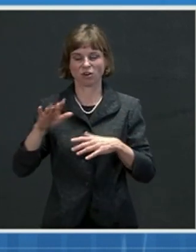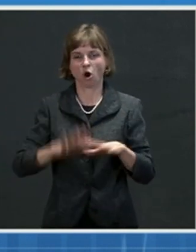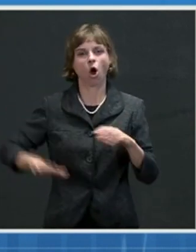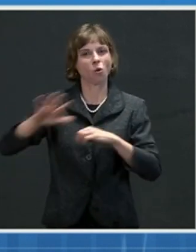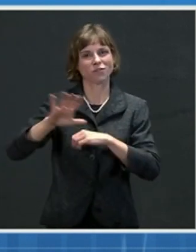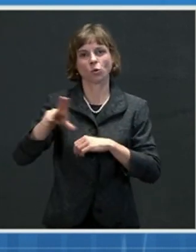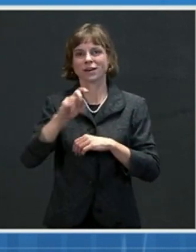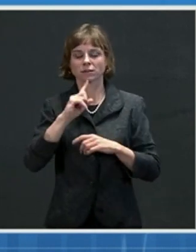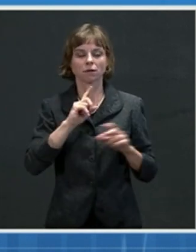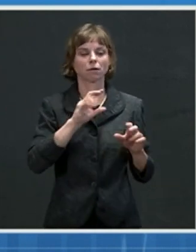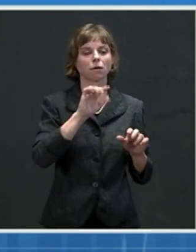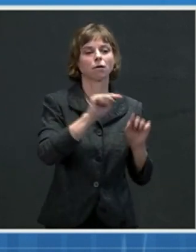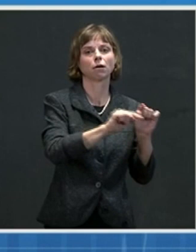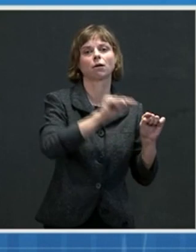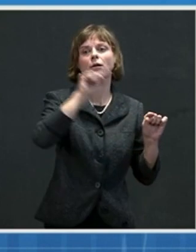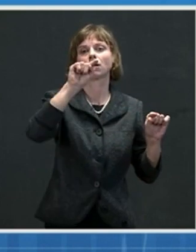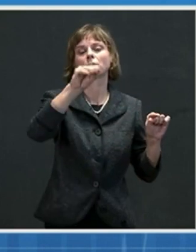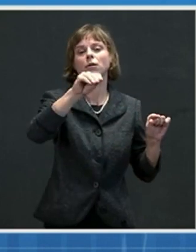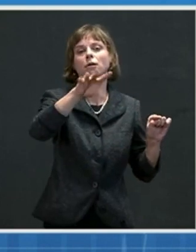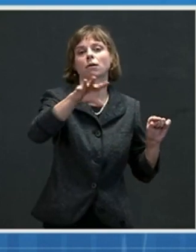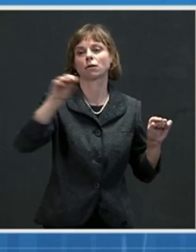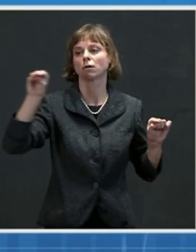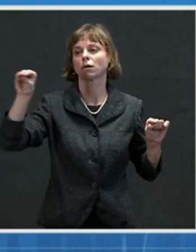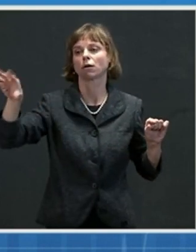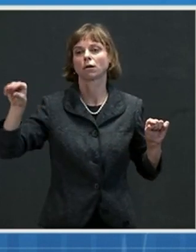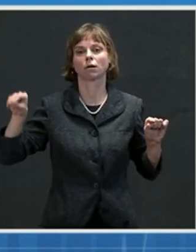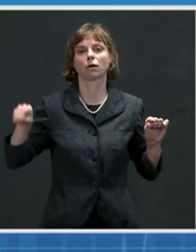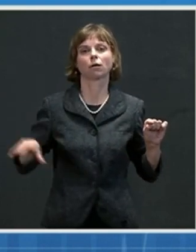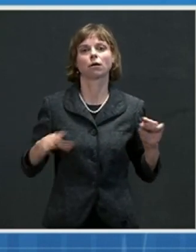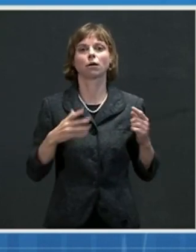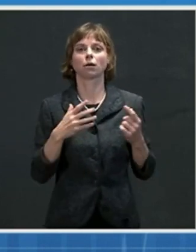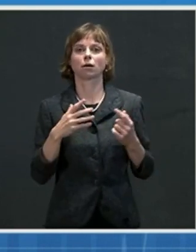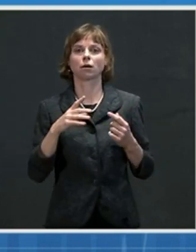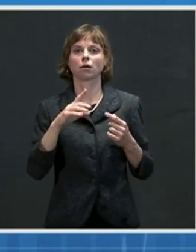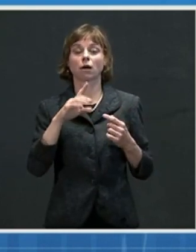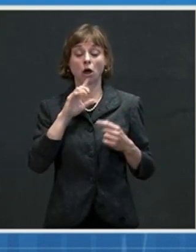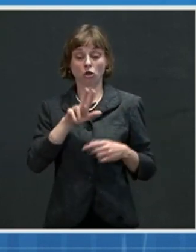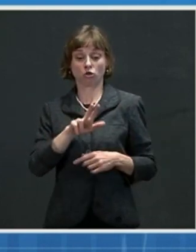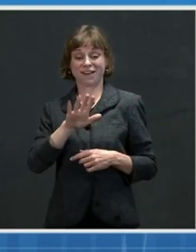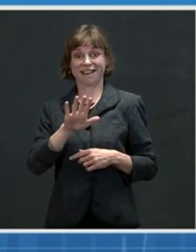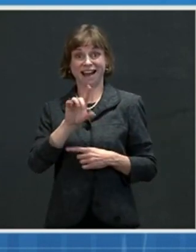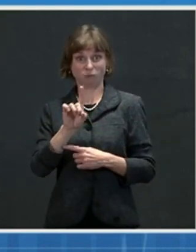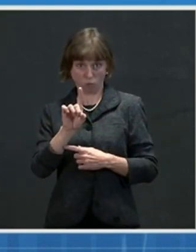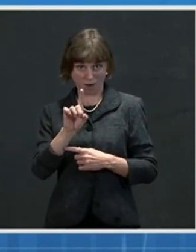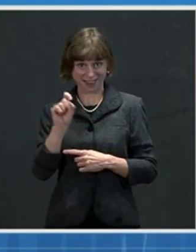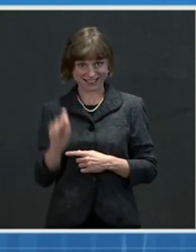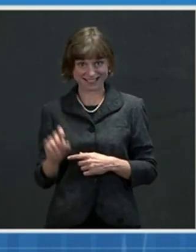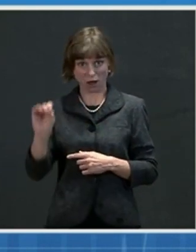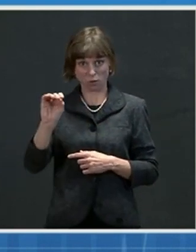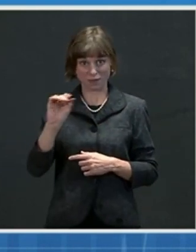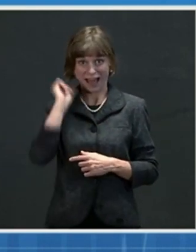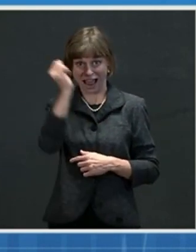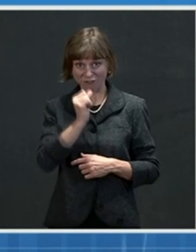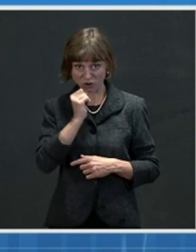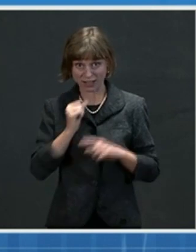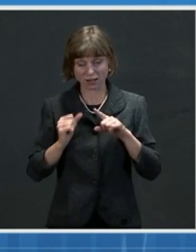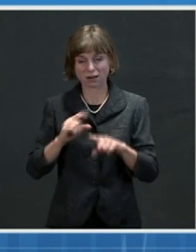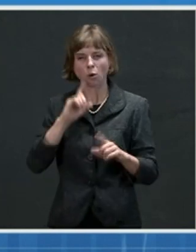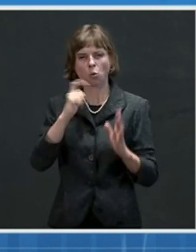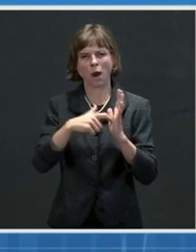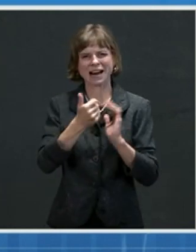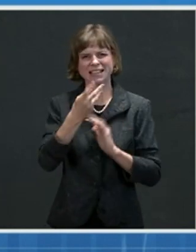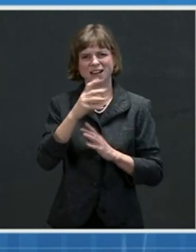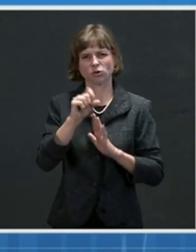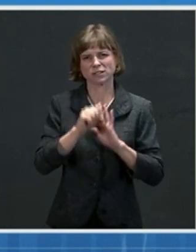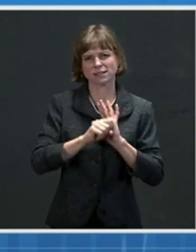The variant that is the 351, the South African variant, has been recognized in a couple of states